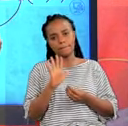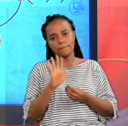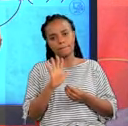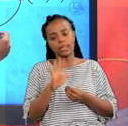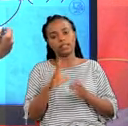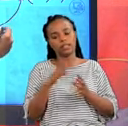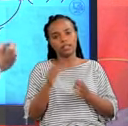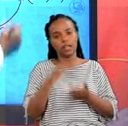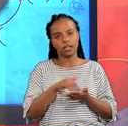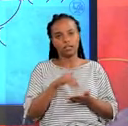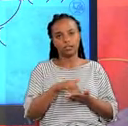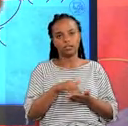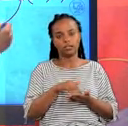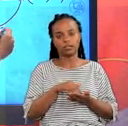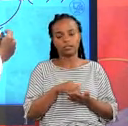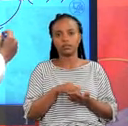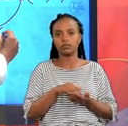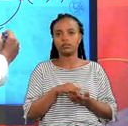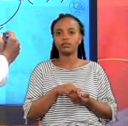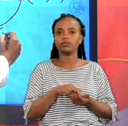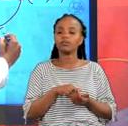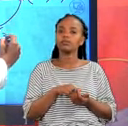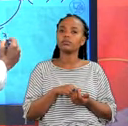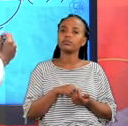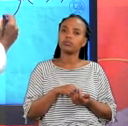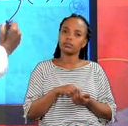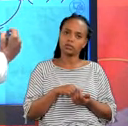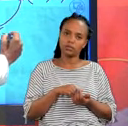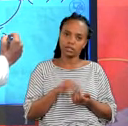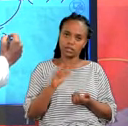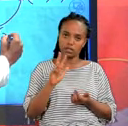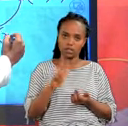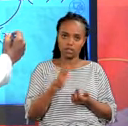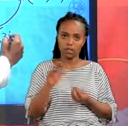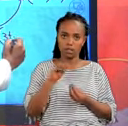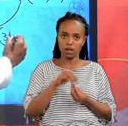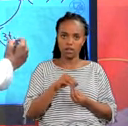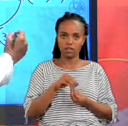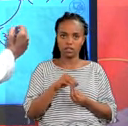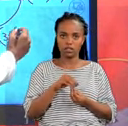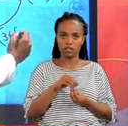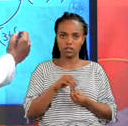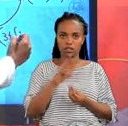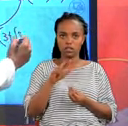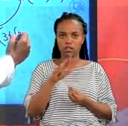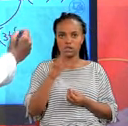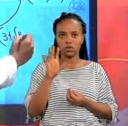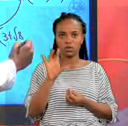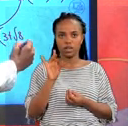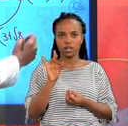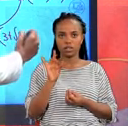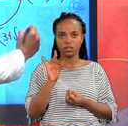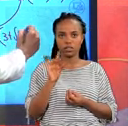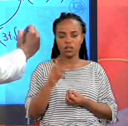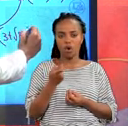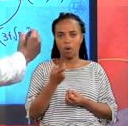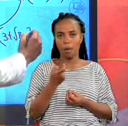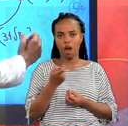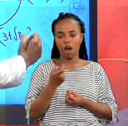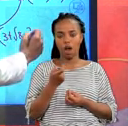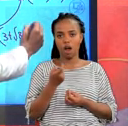again, here it is 3 plus the square root of 8,